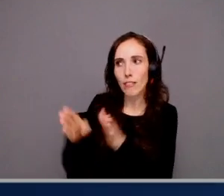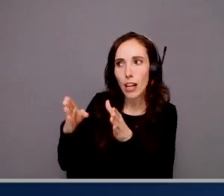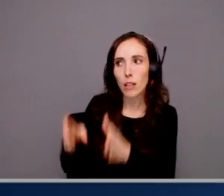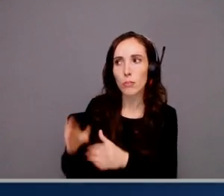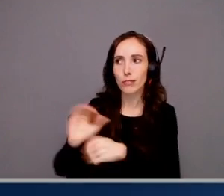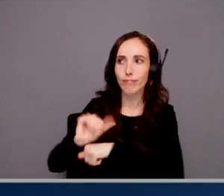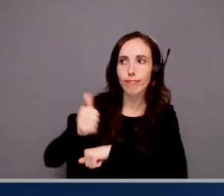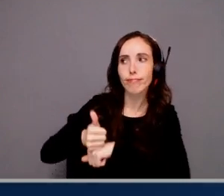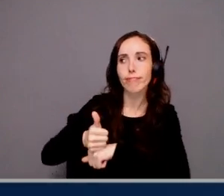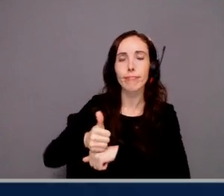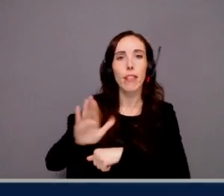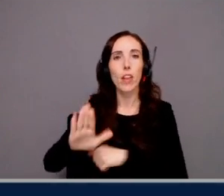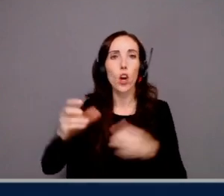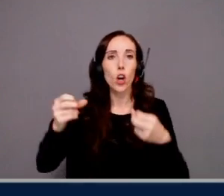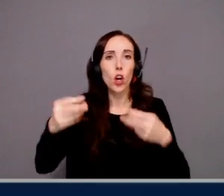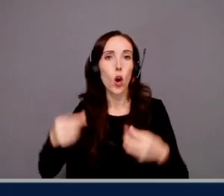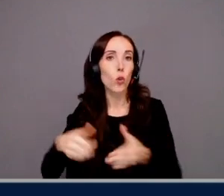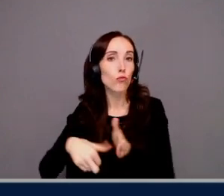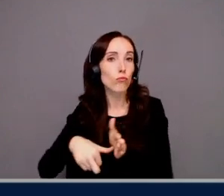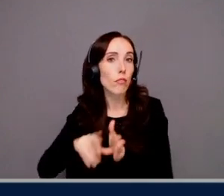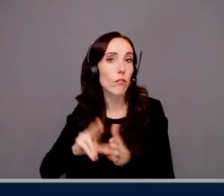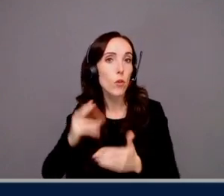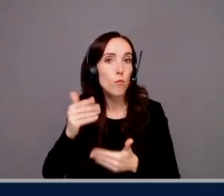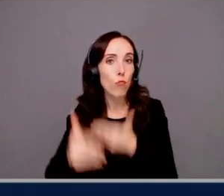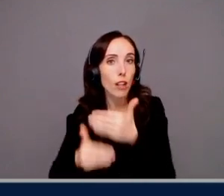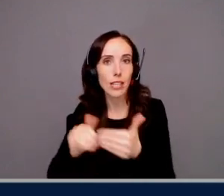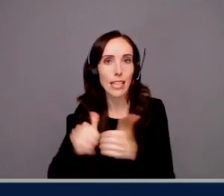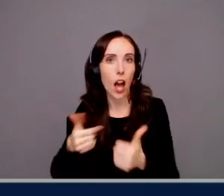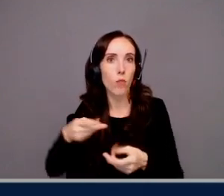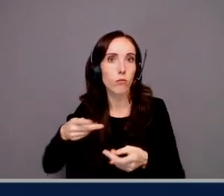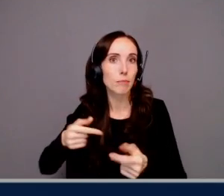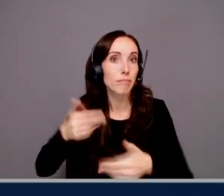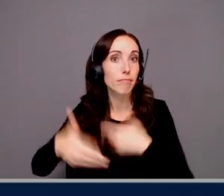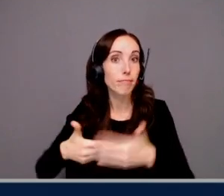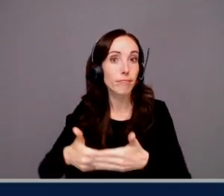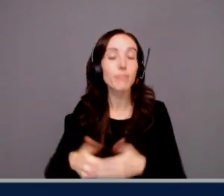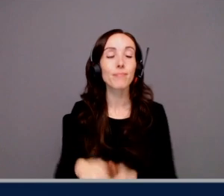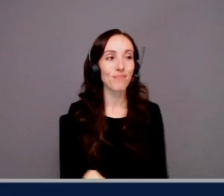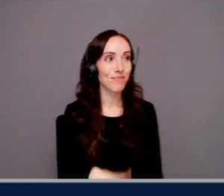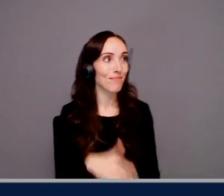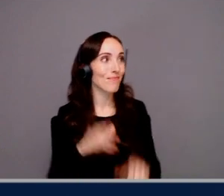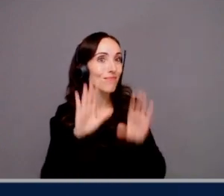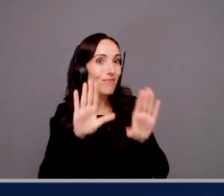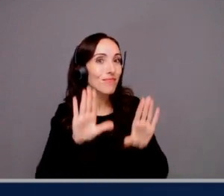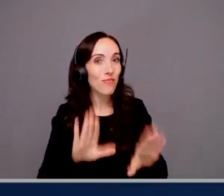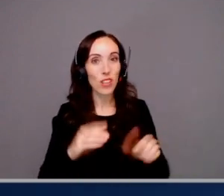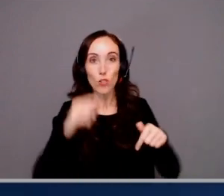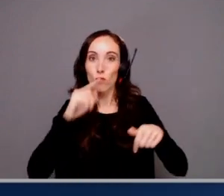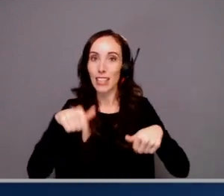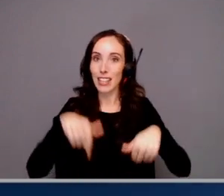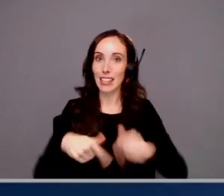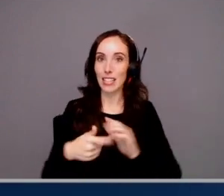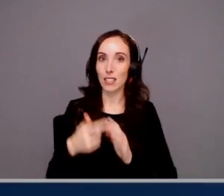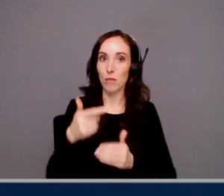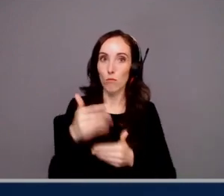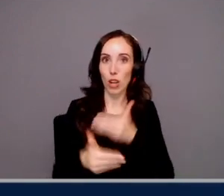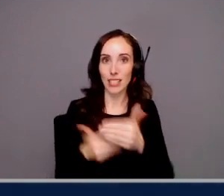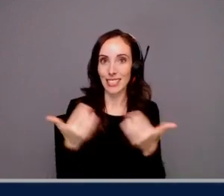code review process, and that's what we're going to talk about today. Fantastic. So we've helped to automate this code review process. We're